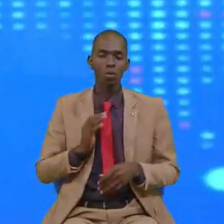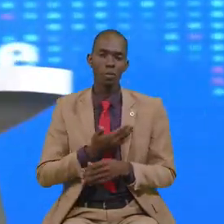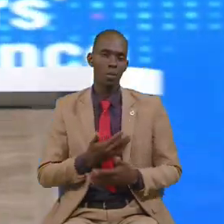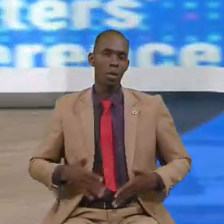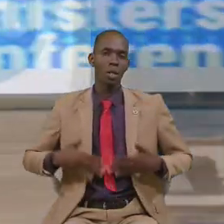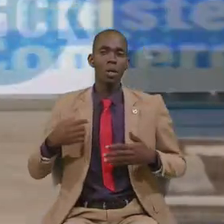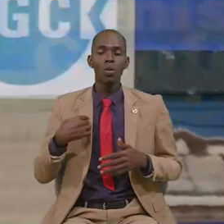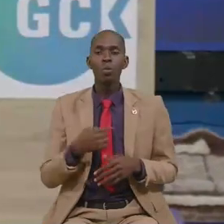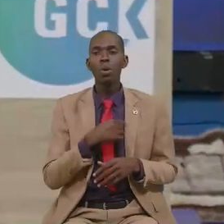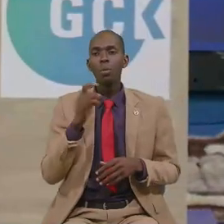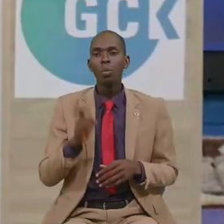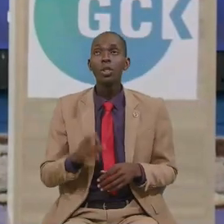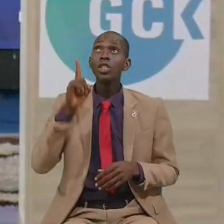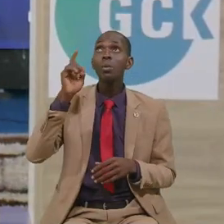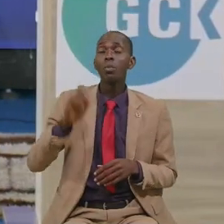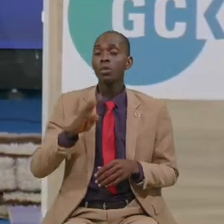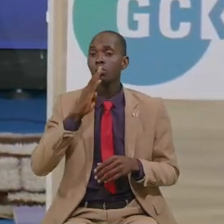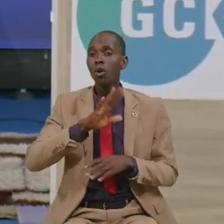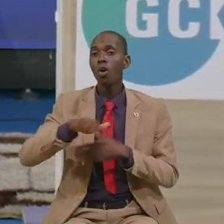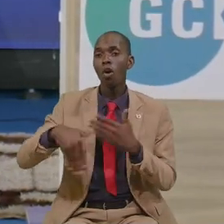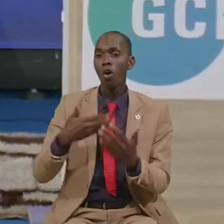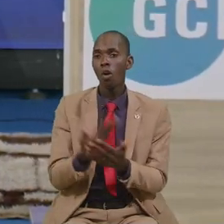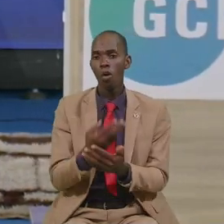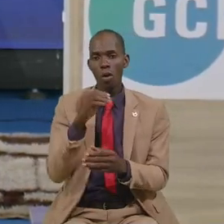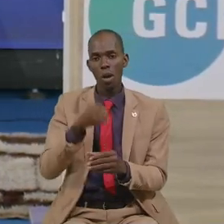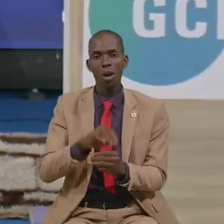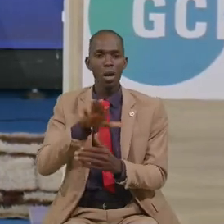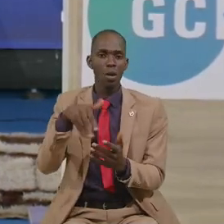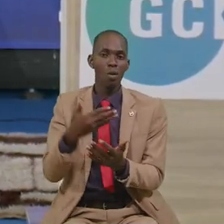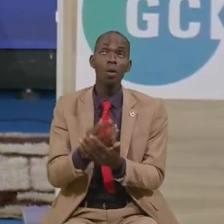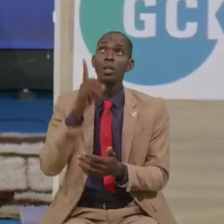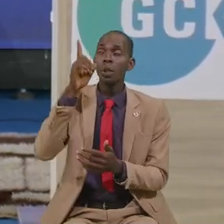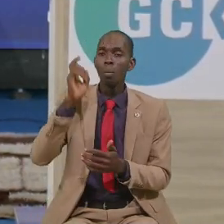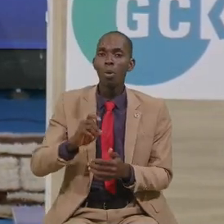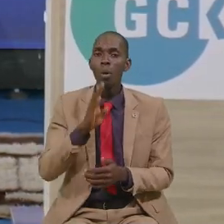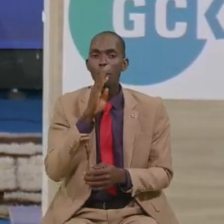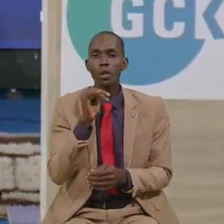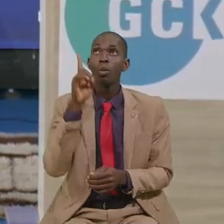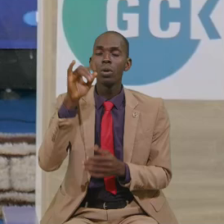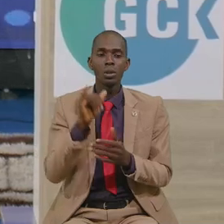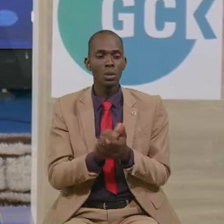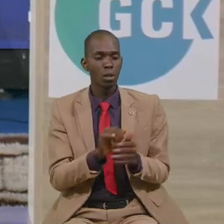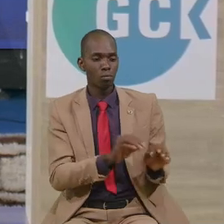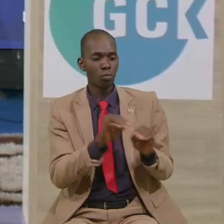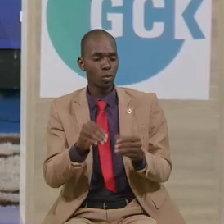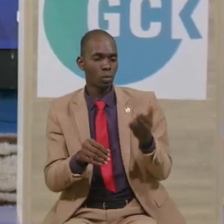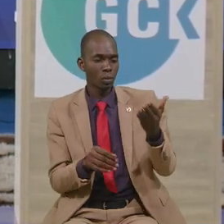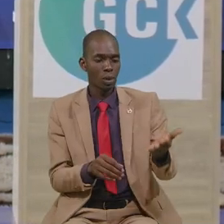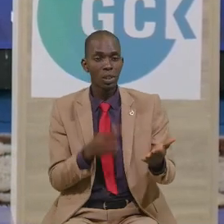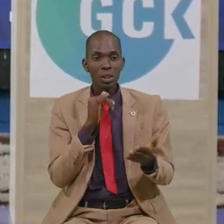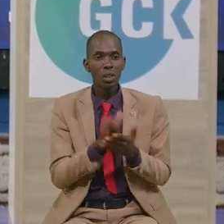in all. He must be the one that sets you down there. He says, he set me down in